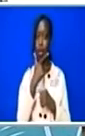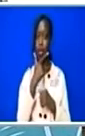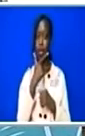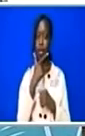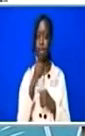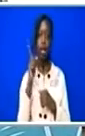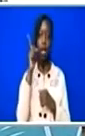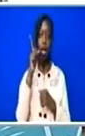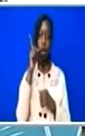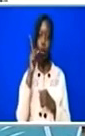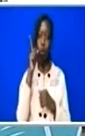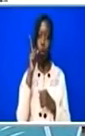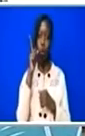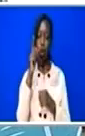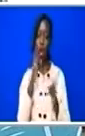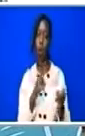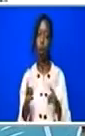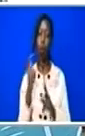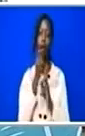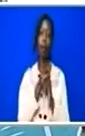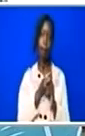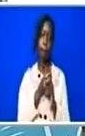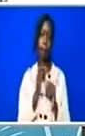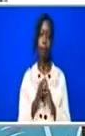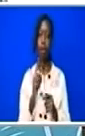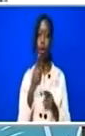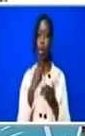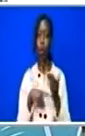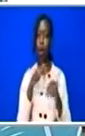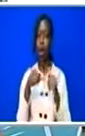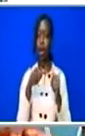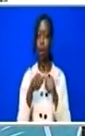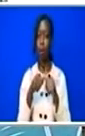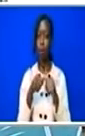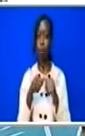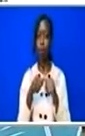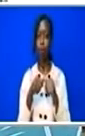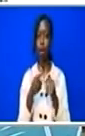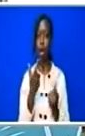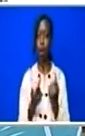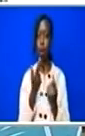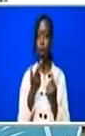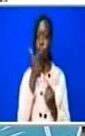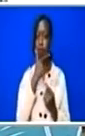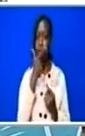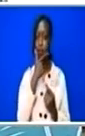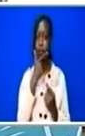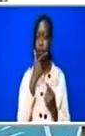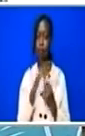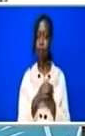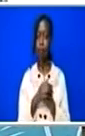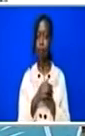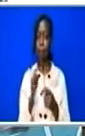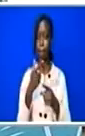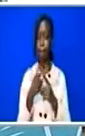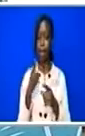of liquids at room temperature. Temperature. What about the cooking fat, kasuku? Cooking for their solid at They room are,